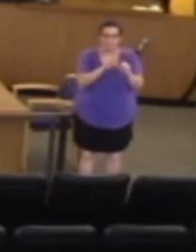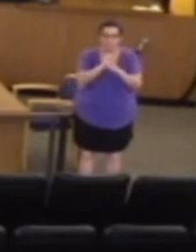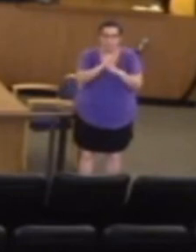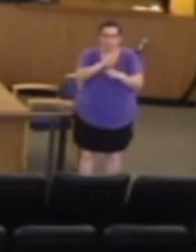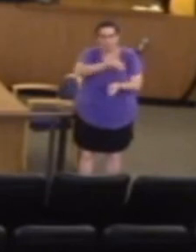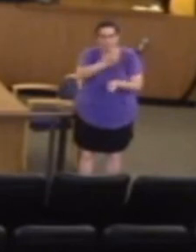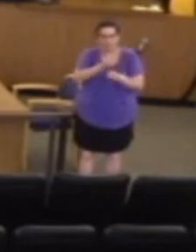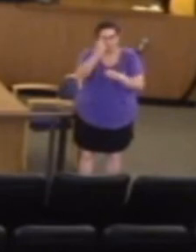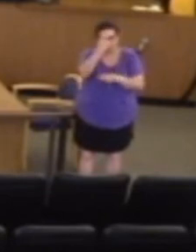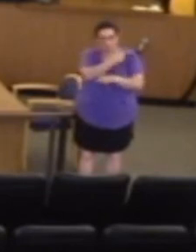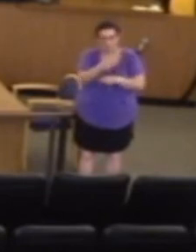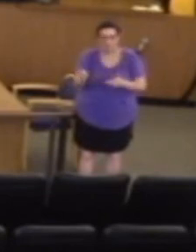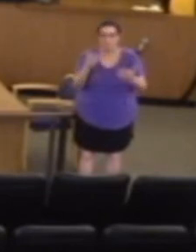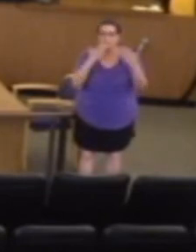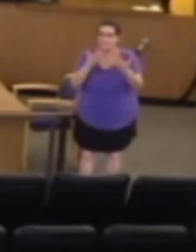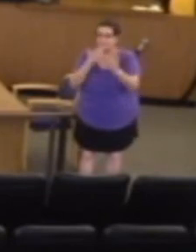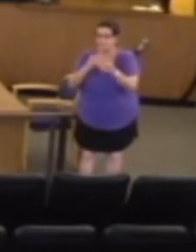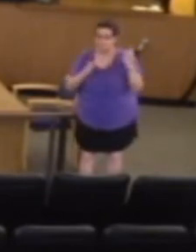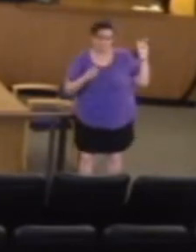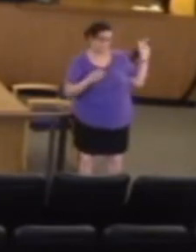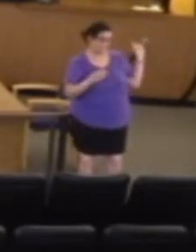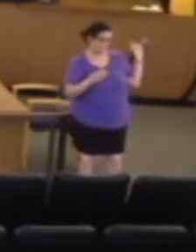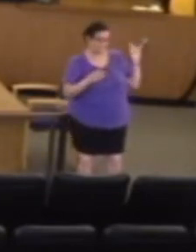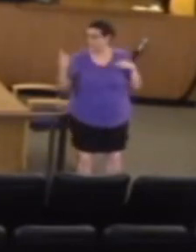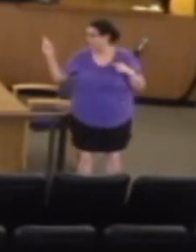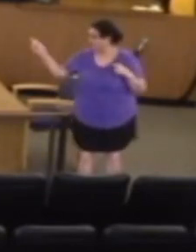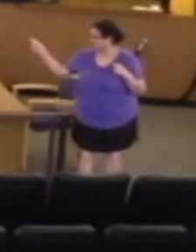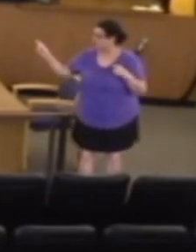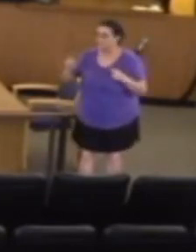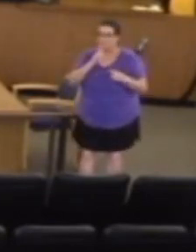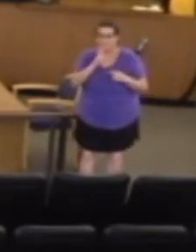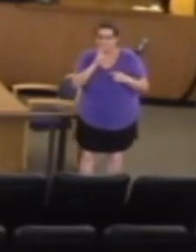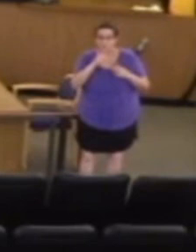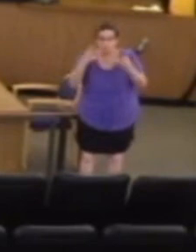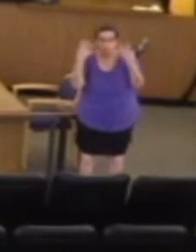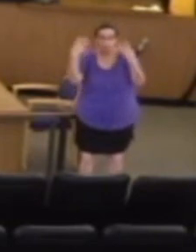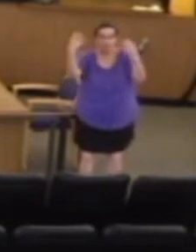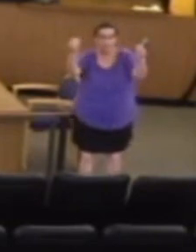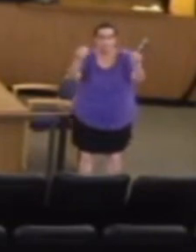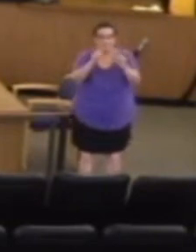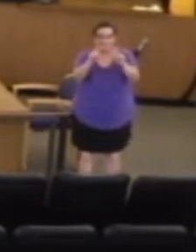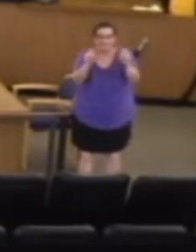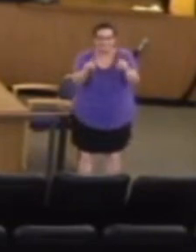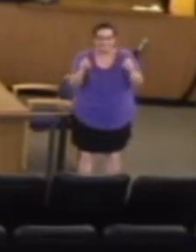you. Thank you and, all. Oh. And make sure that you go and get a test. And get a test.